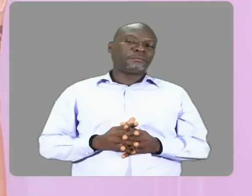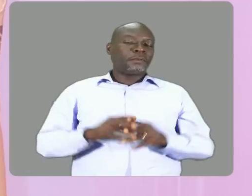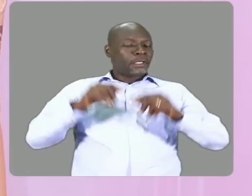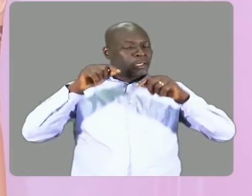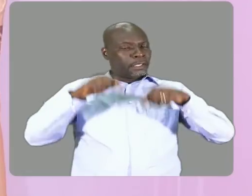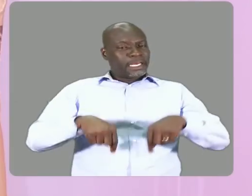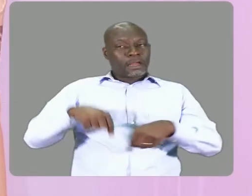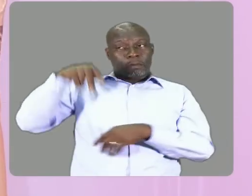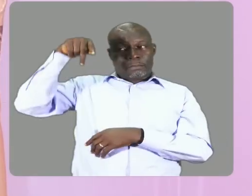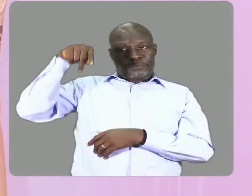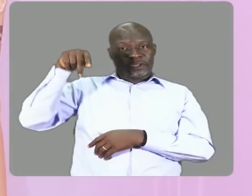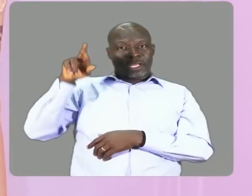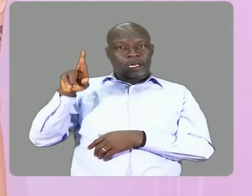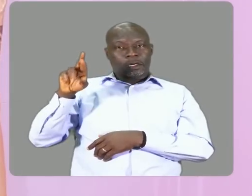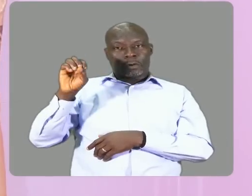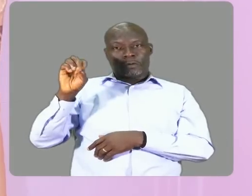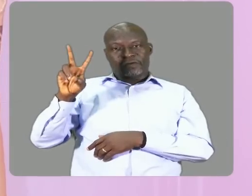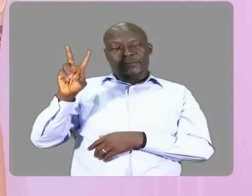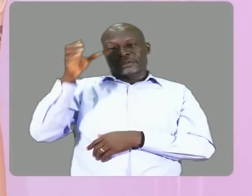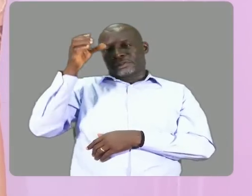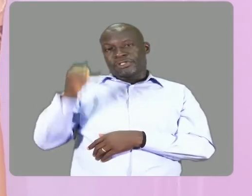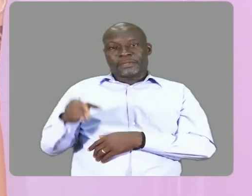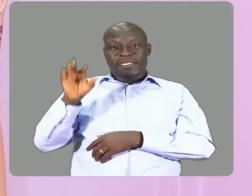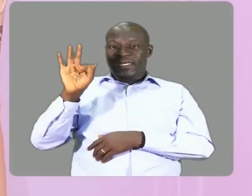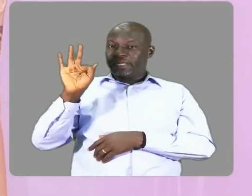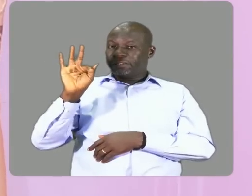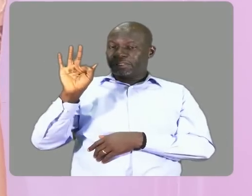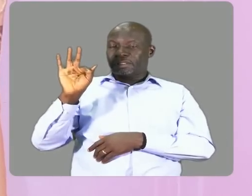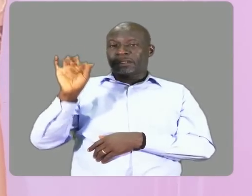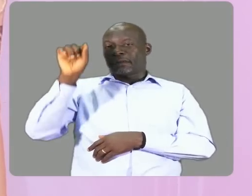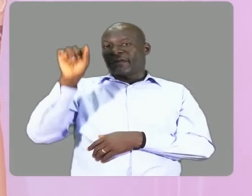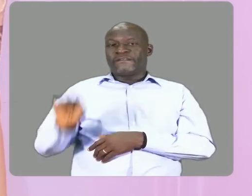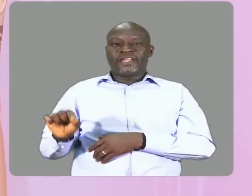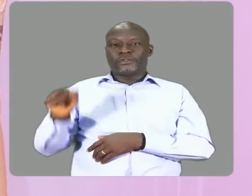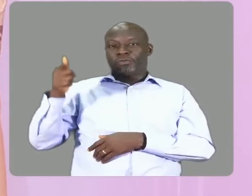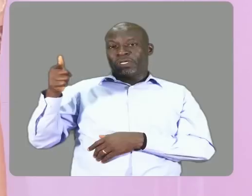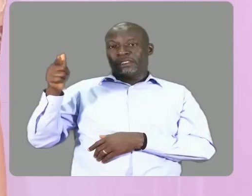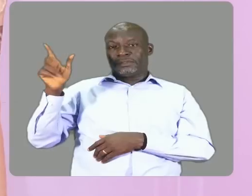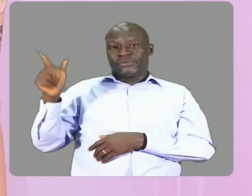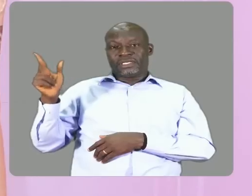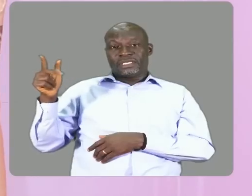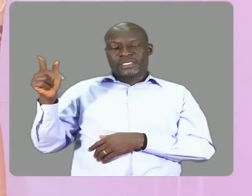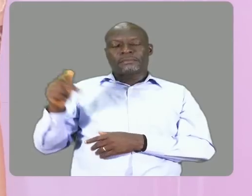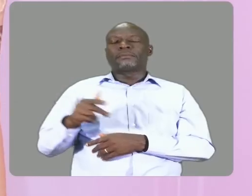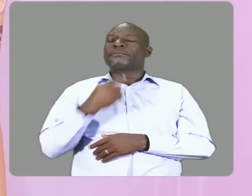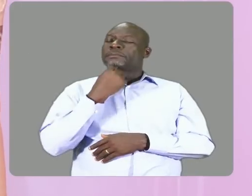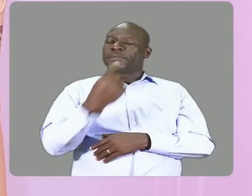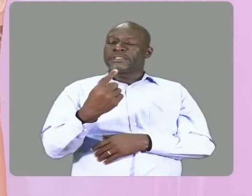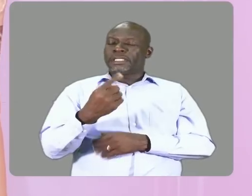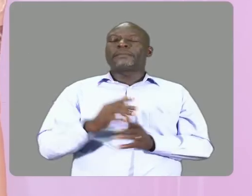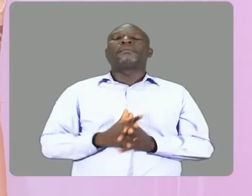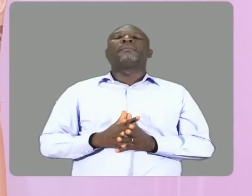afei proverbs no so afei chapter 19 verse 23 a futu odi manie wo